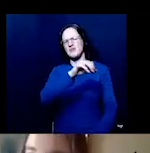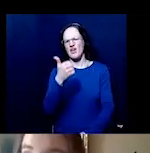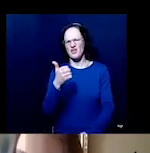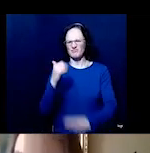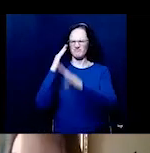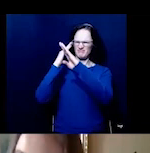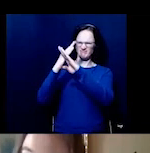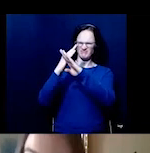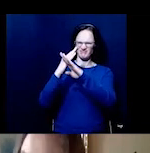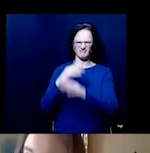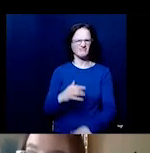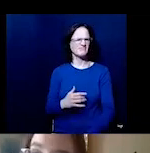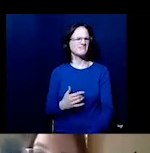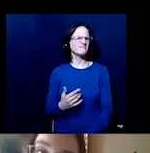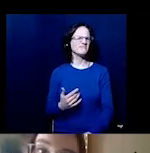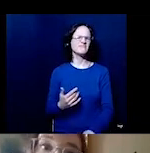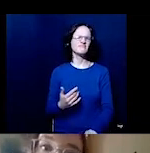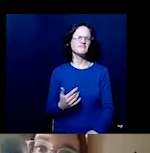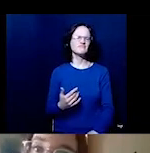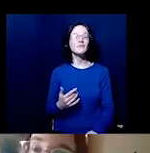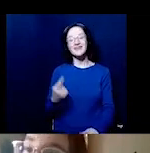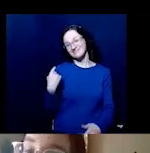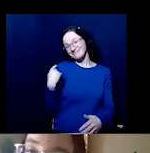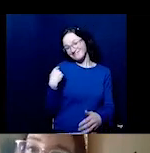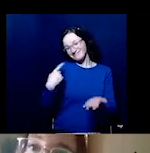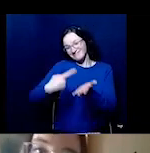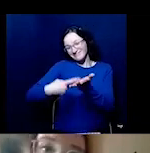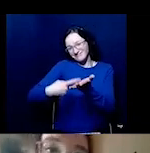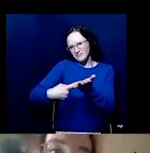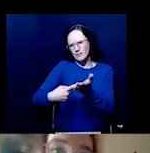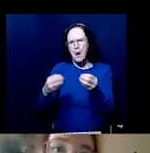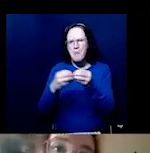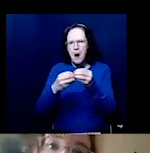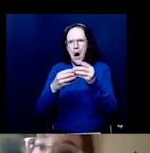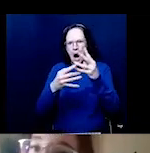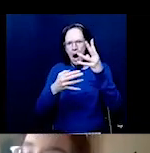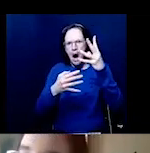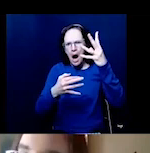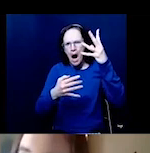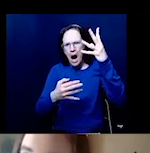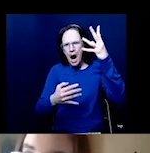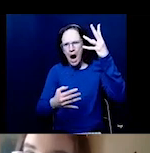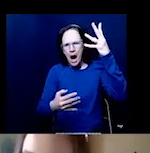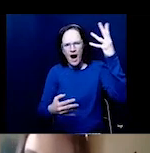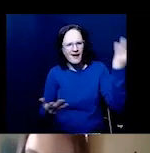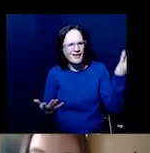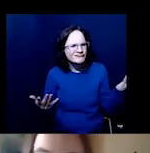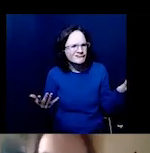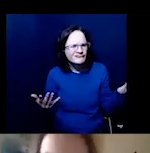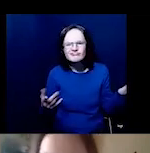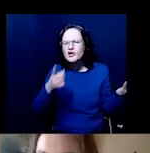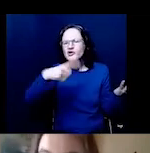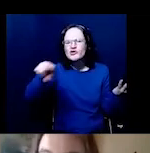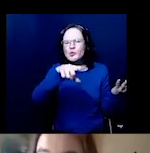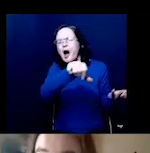with disabilities face? We talked about them, but there are so many obstacles. So are there any kind of other obstacles